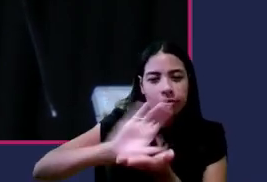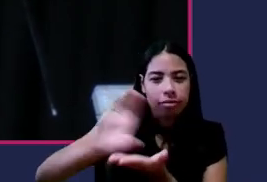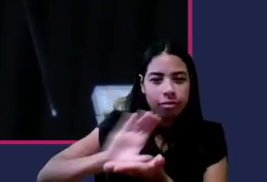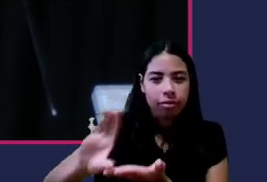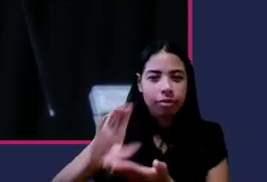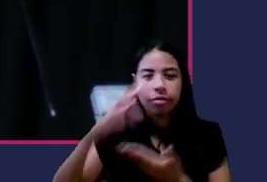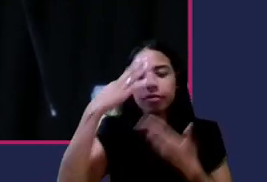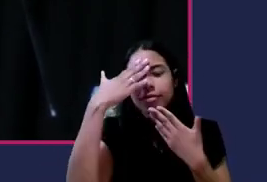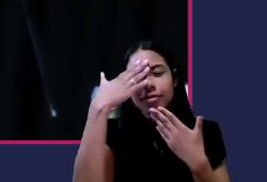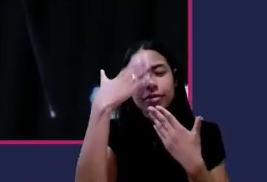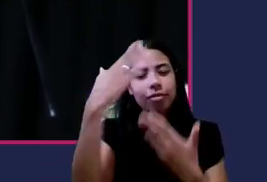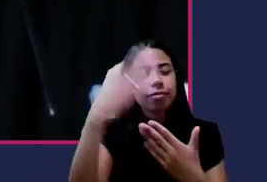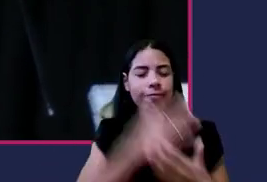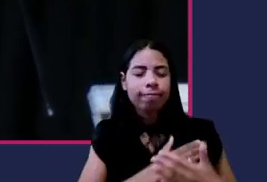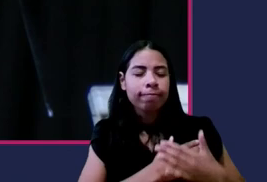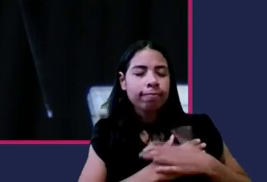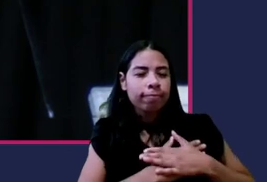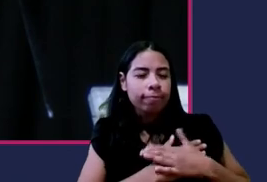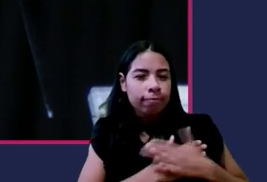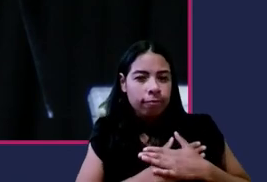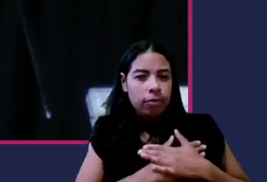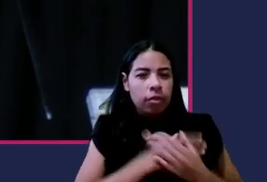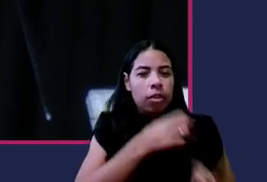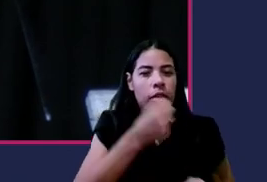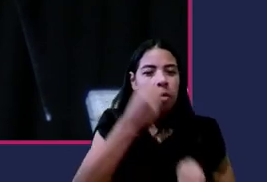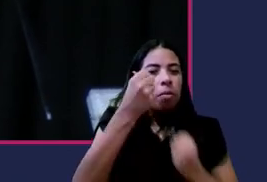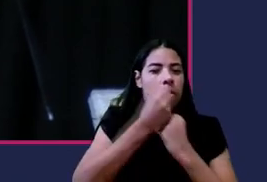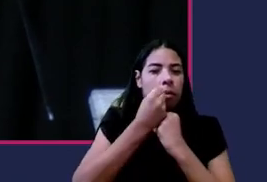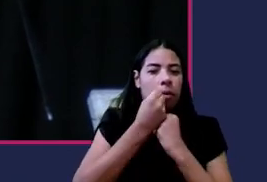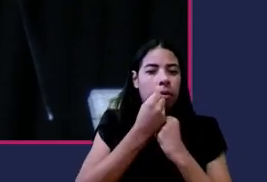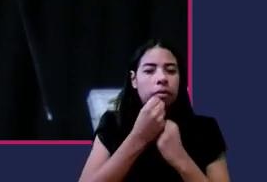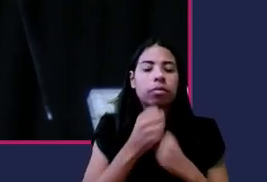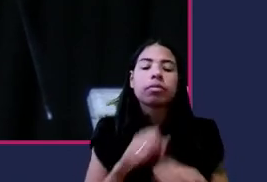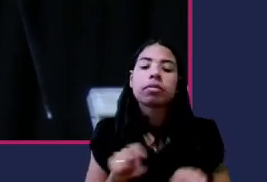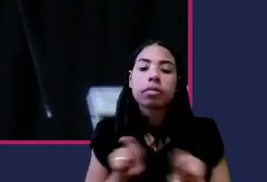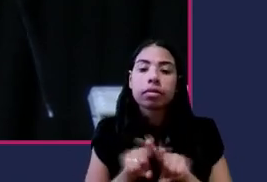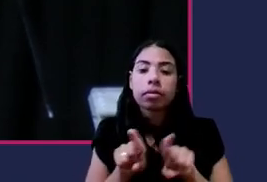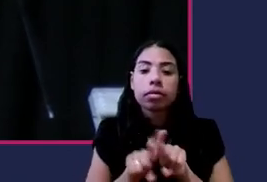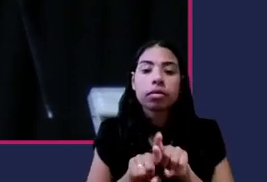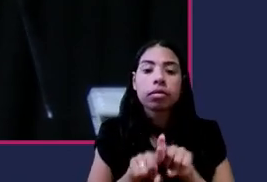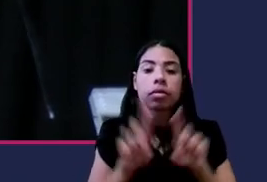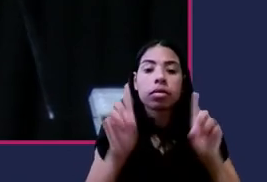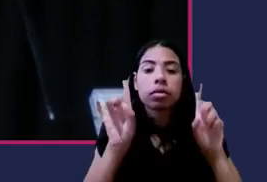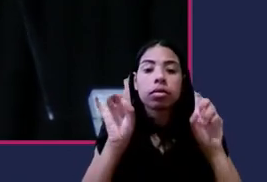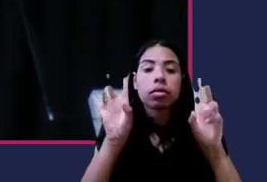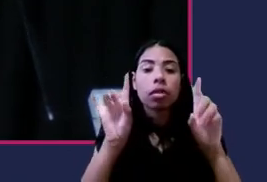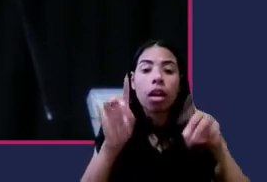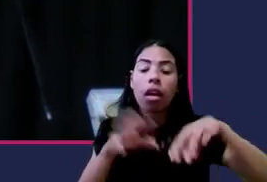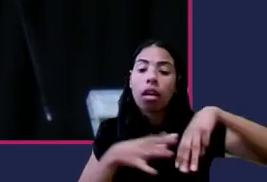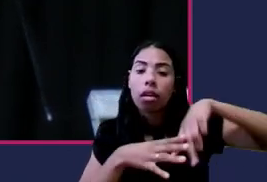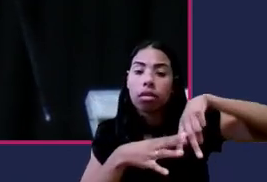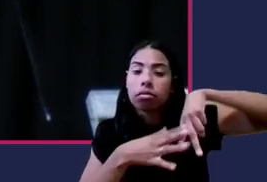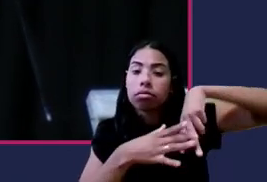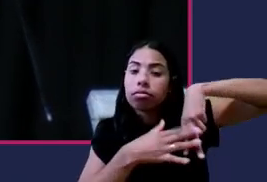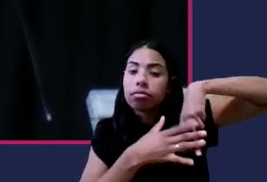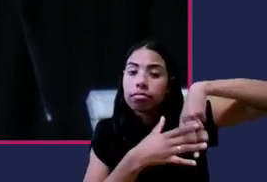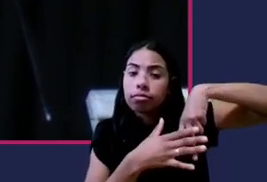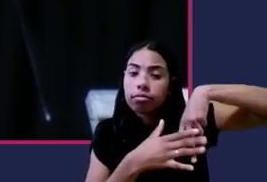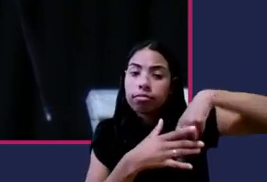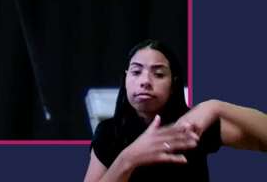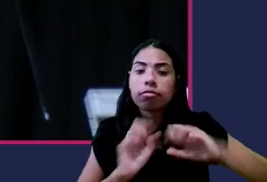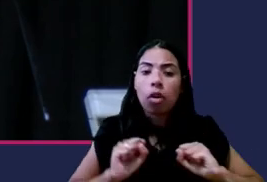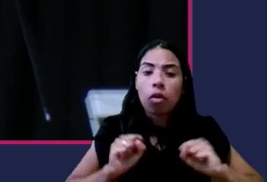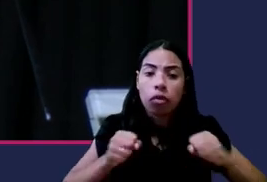and Vertex. We thank you so much for your support, and especially to our patients to whom